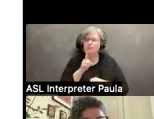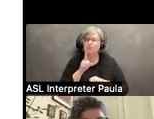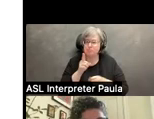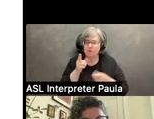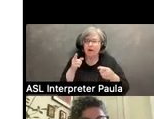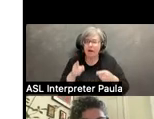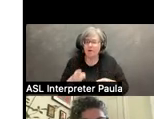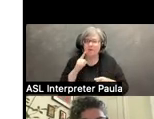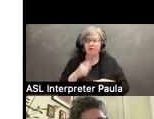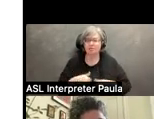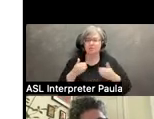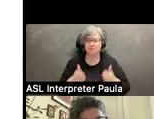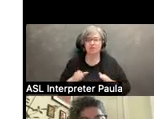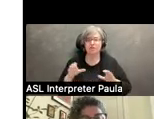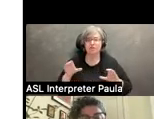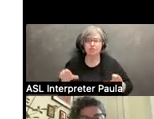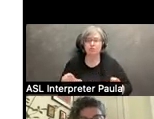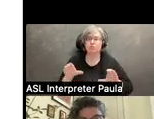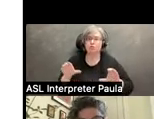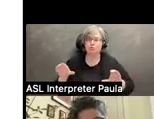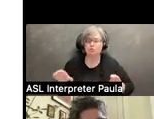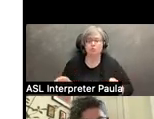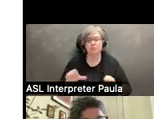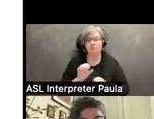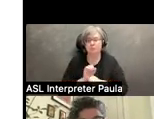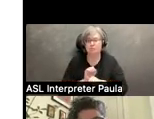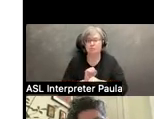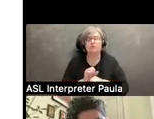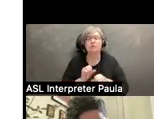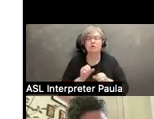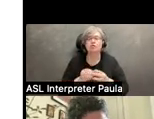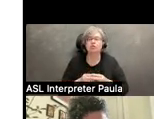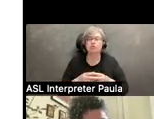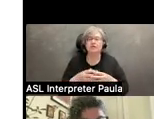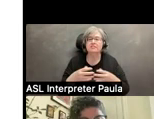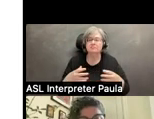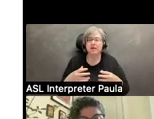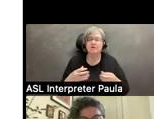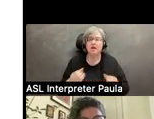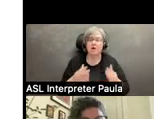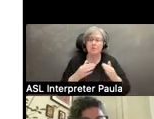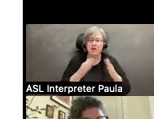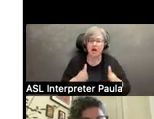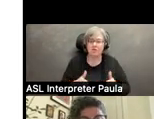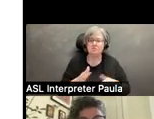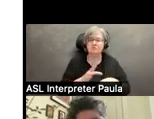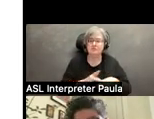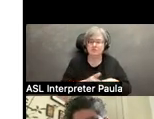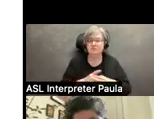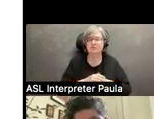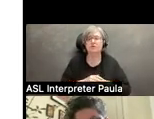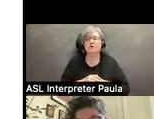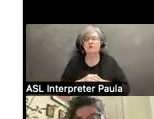and have done concrete efforts to expand housing inventory using